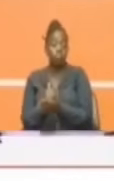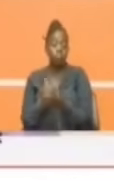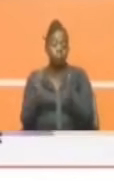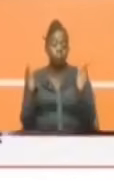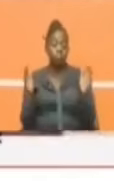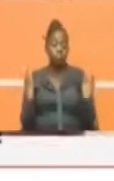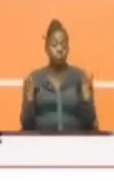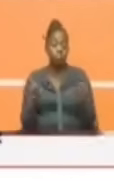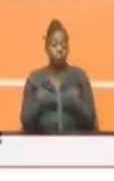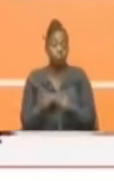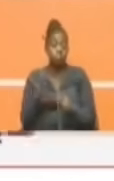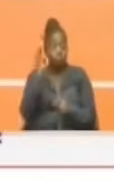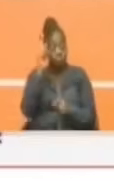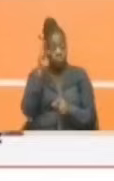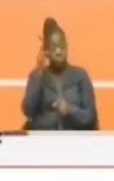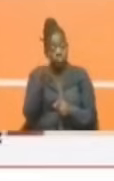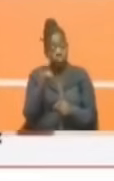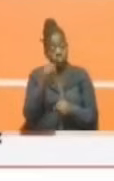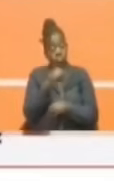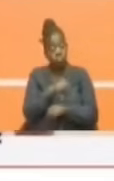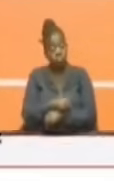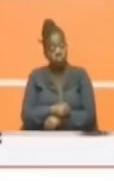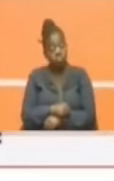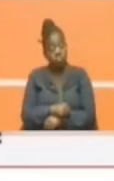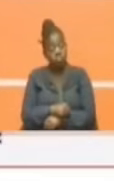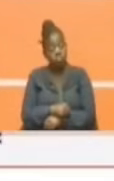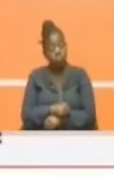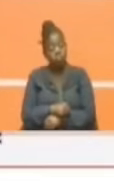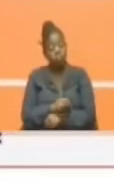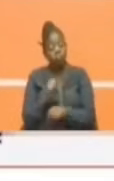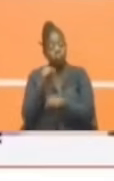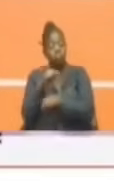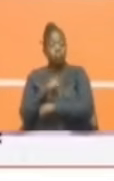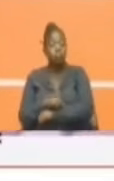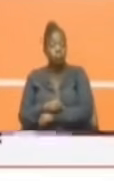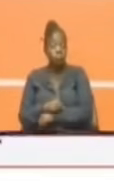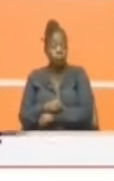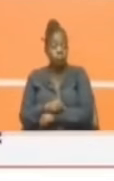ekinene ate jjukira gwaba amasomero amasomero